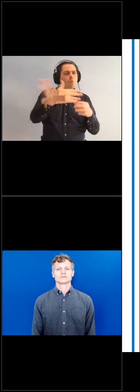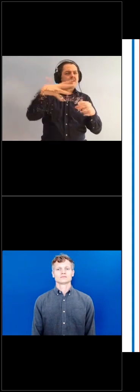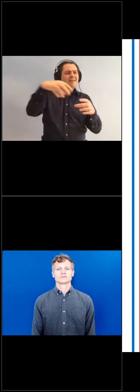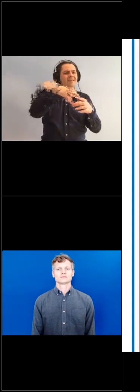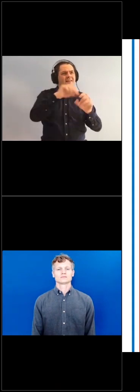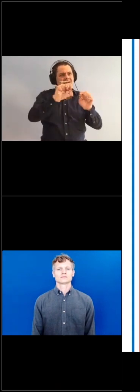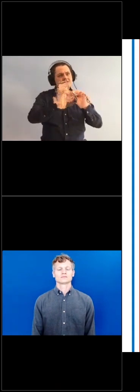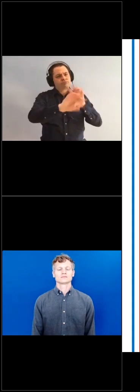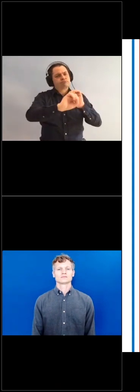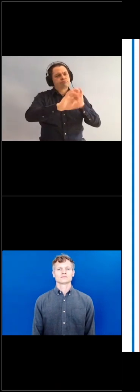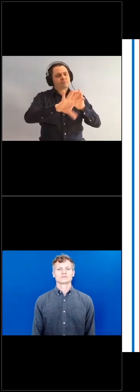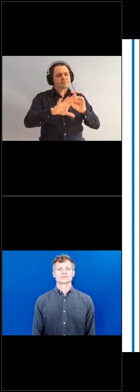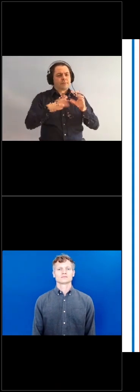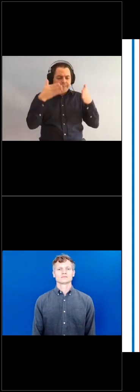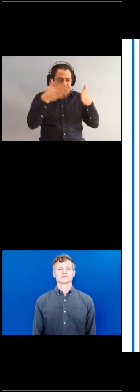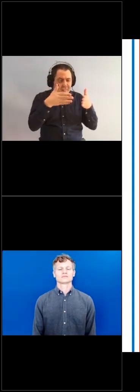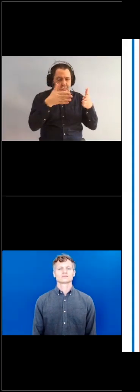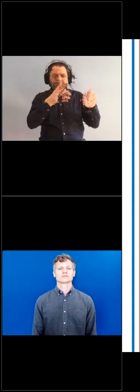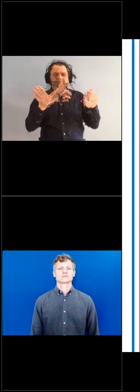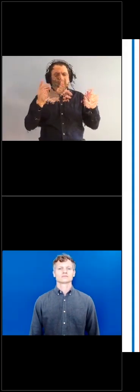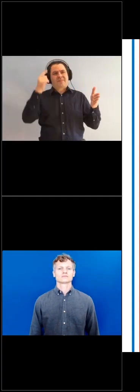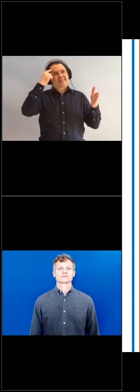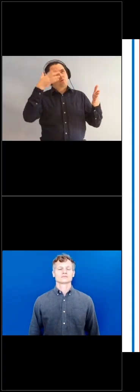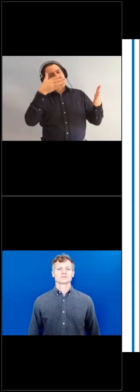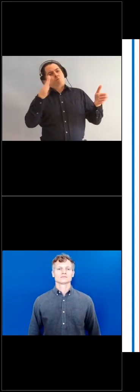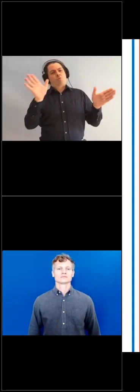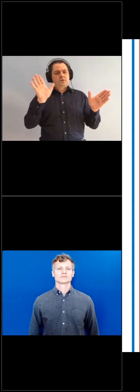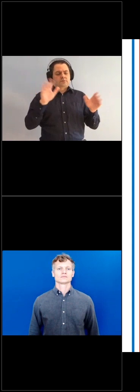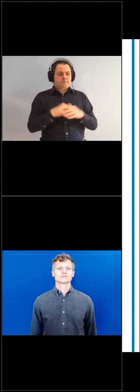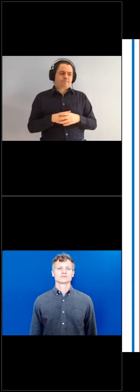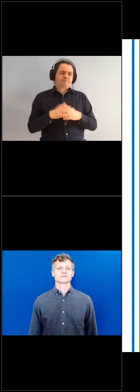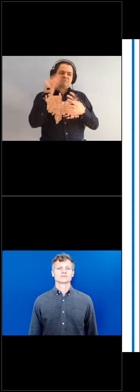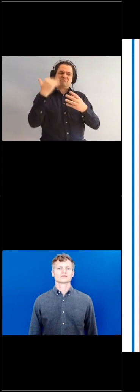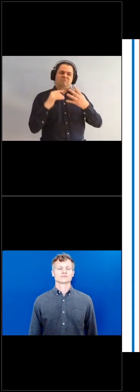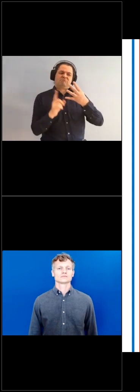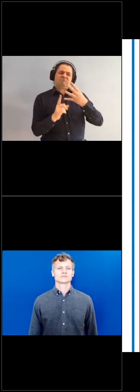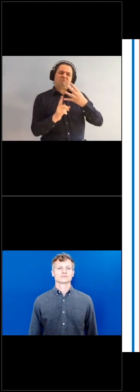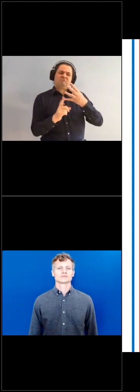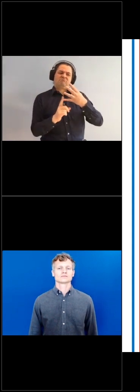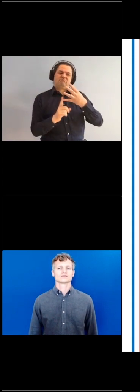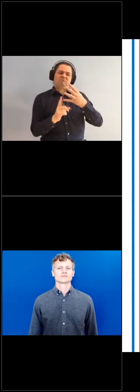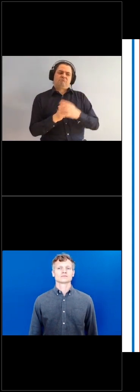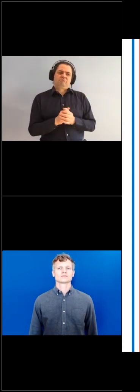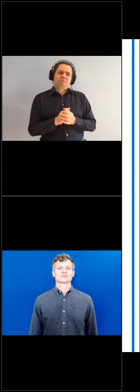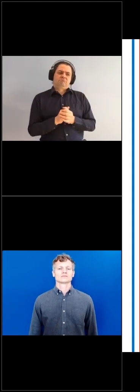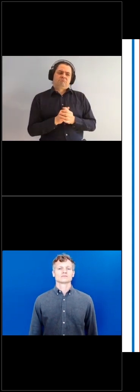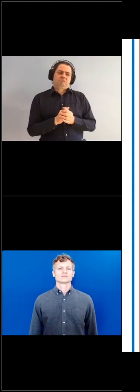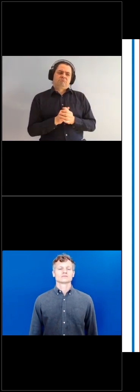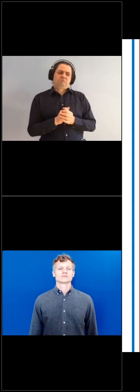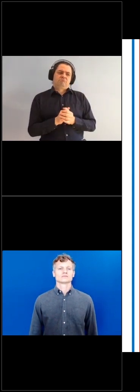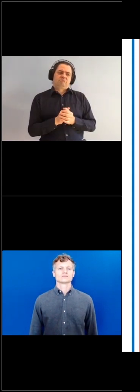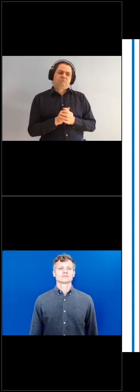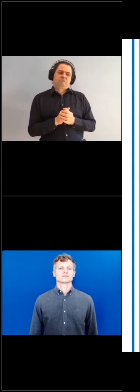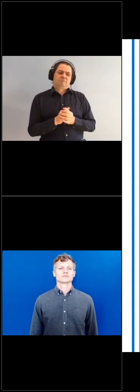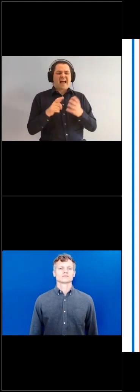make sure that it's taken into account? And the last recommendation as well, which all of these have